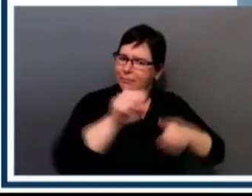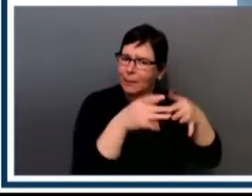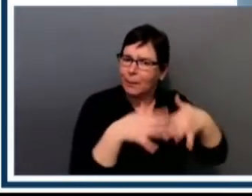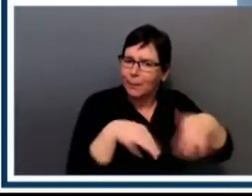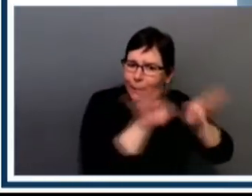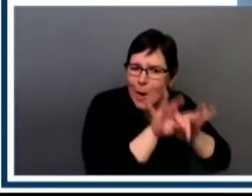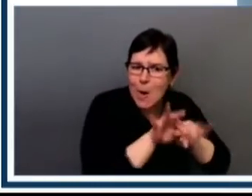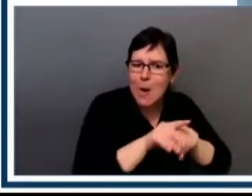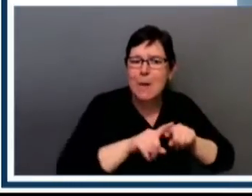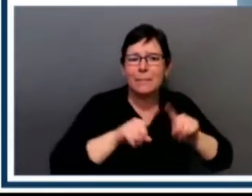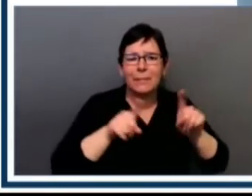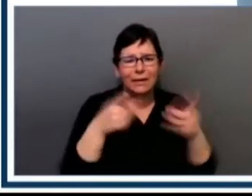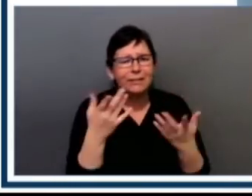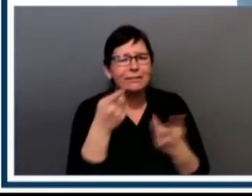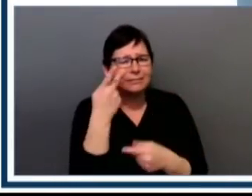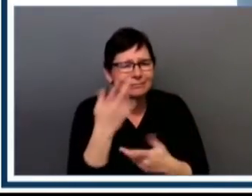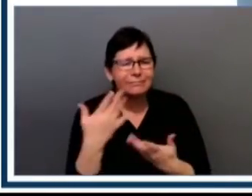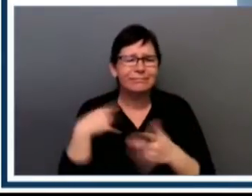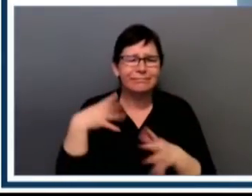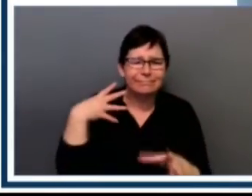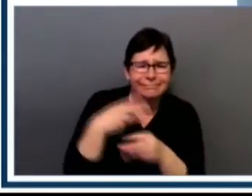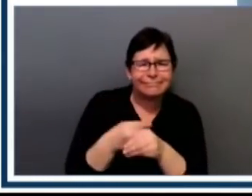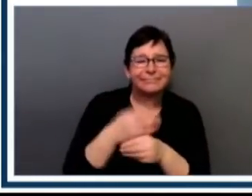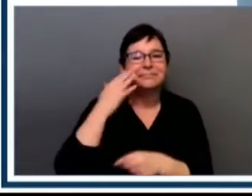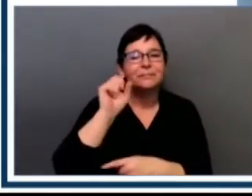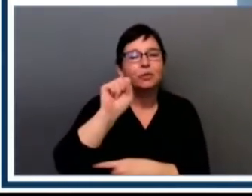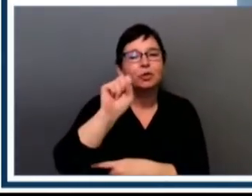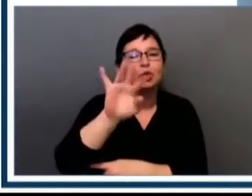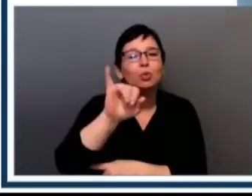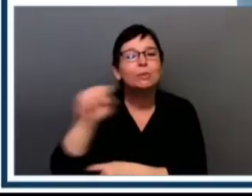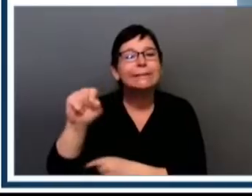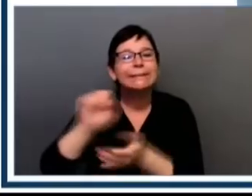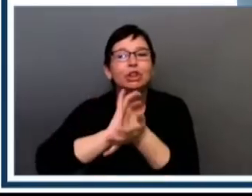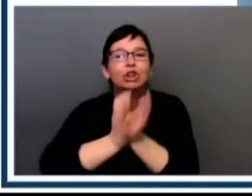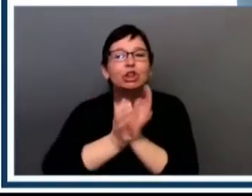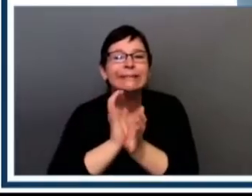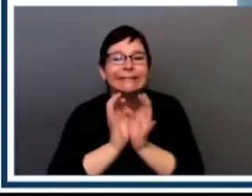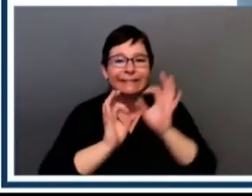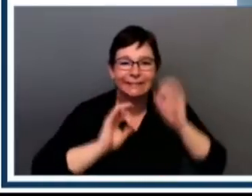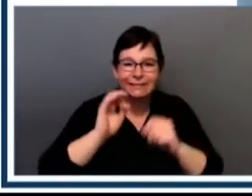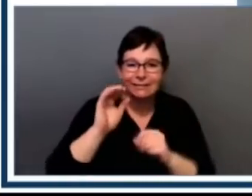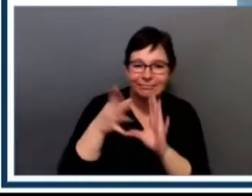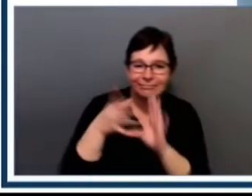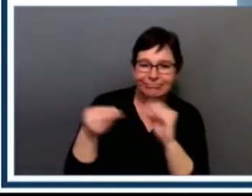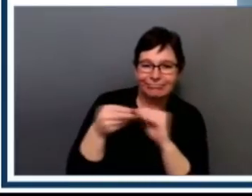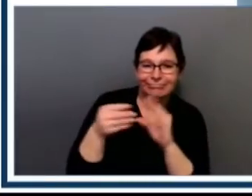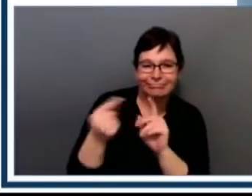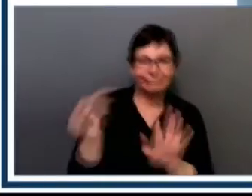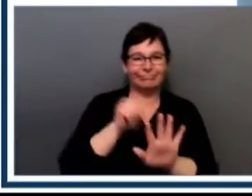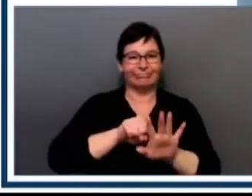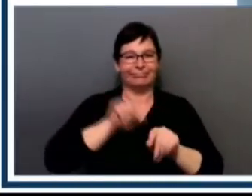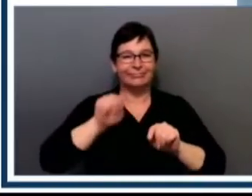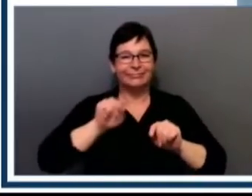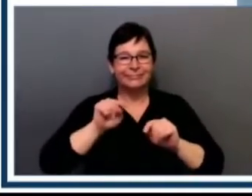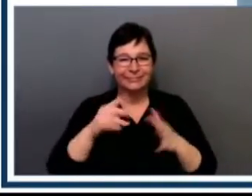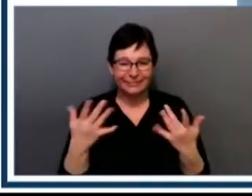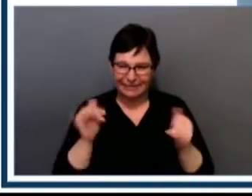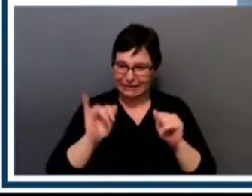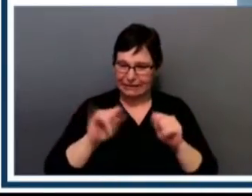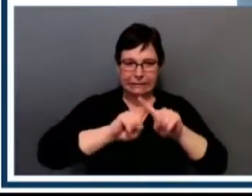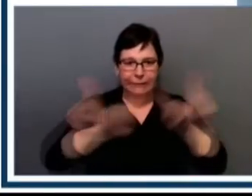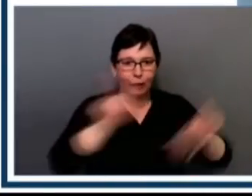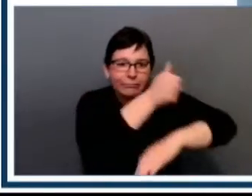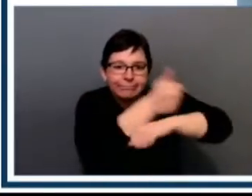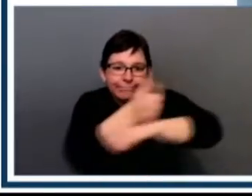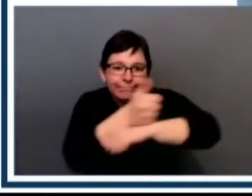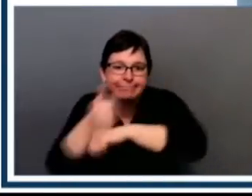lots of holes for the virus to get through. But if you stack them all up, then you actually have a solid wall. So it's the package of things that go together that